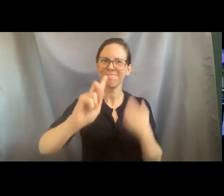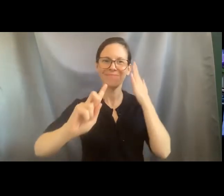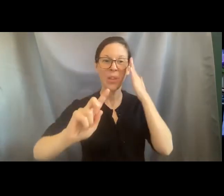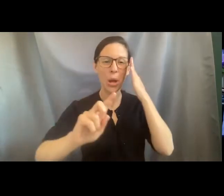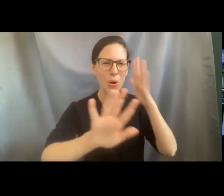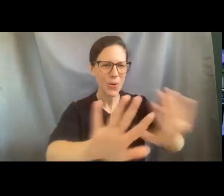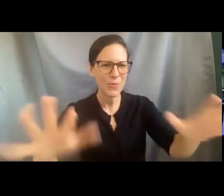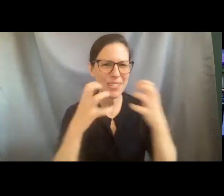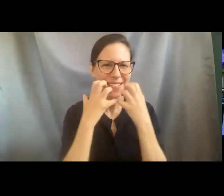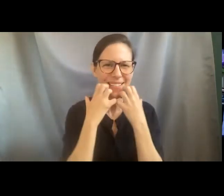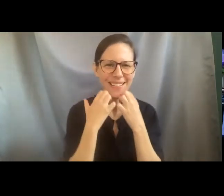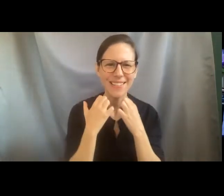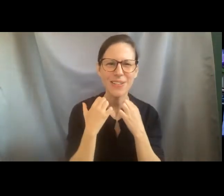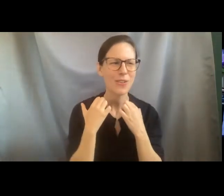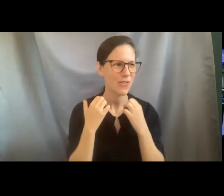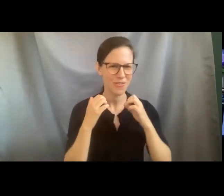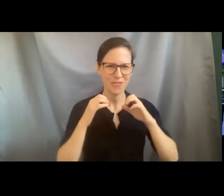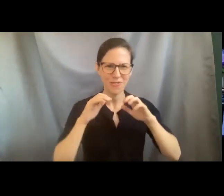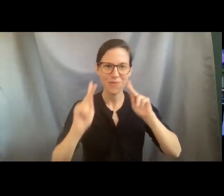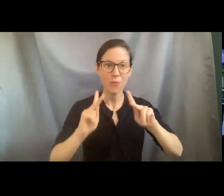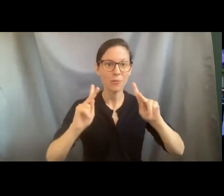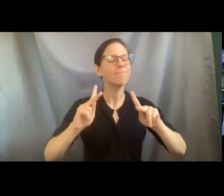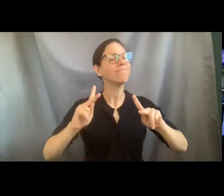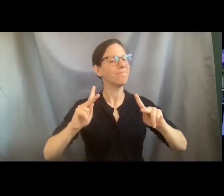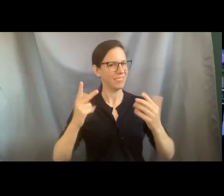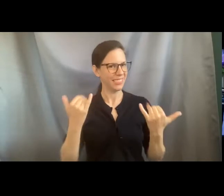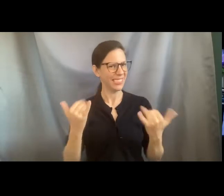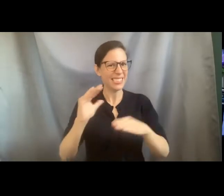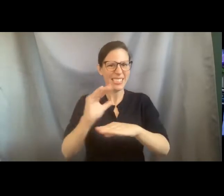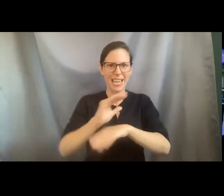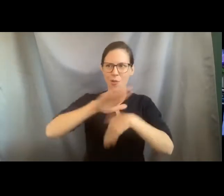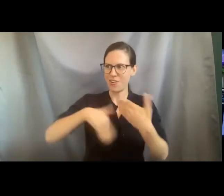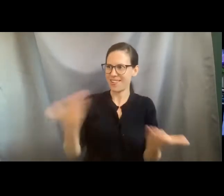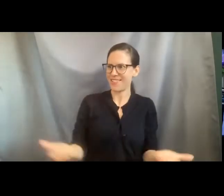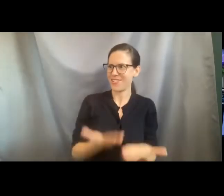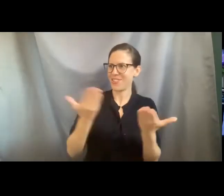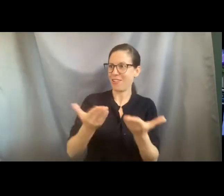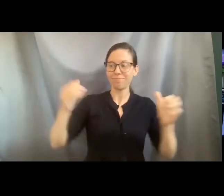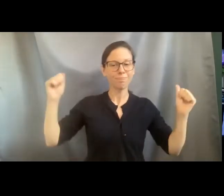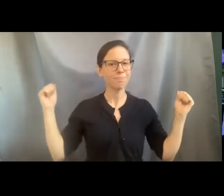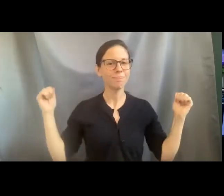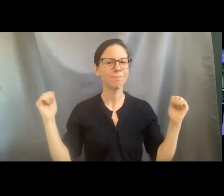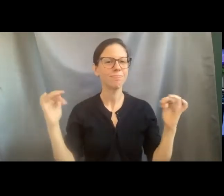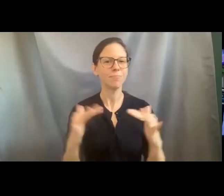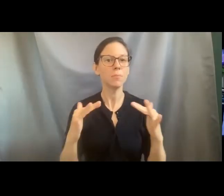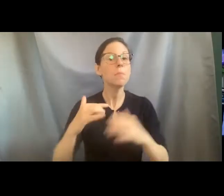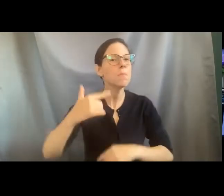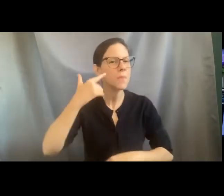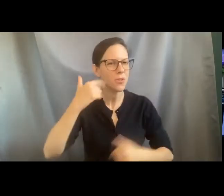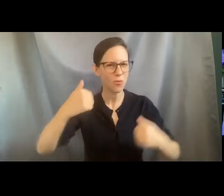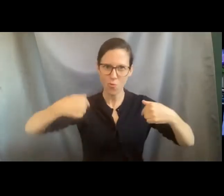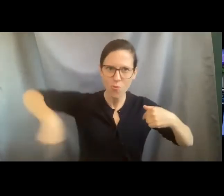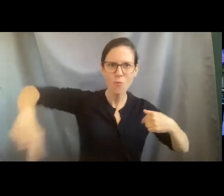are also here tonight, virtually gathered because we have a message.